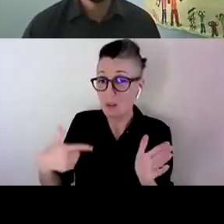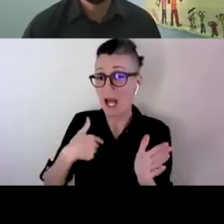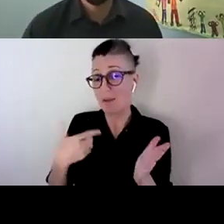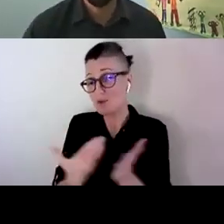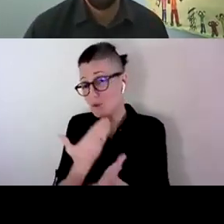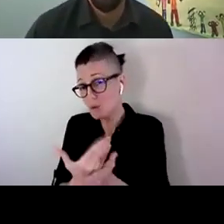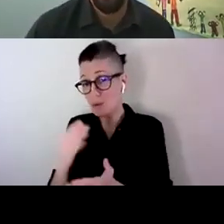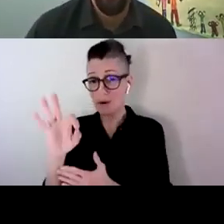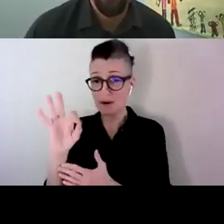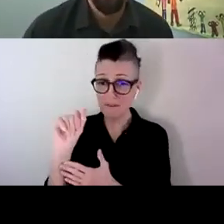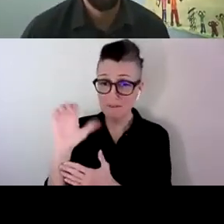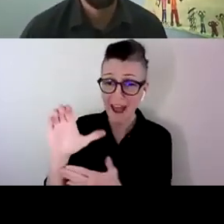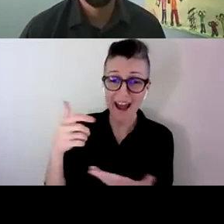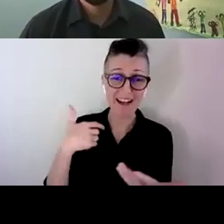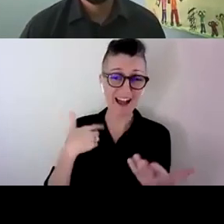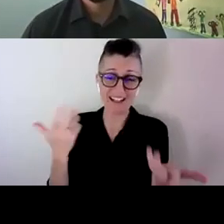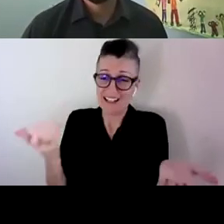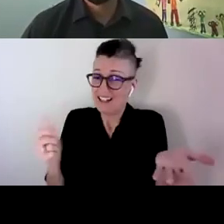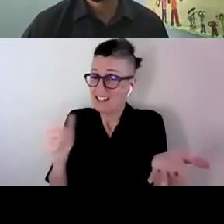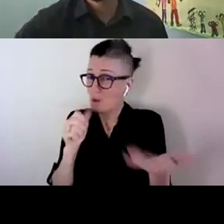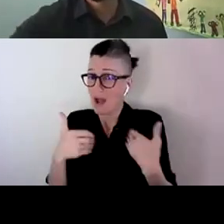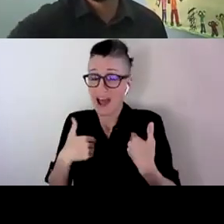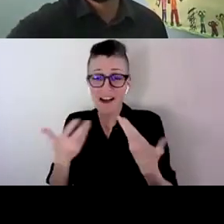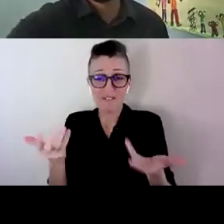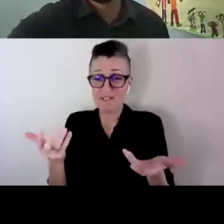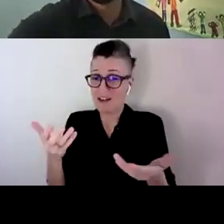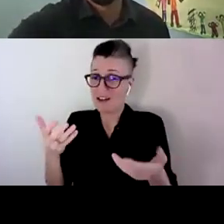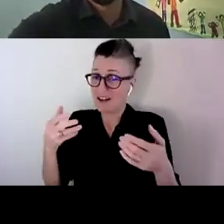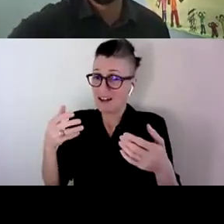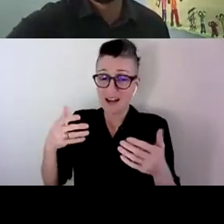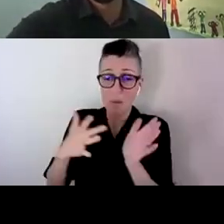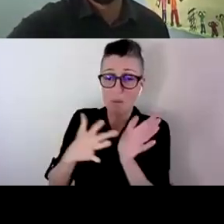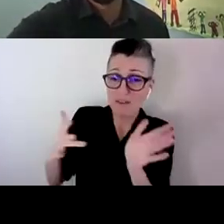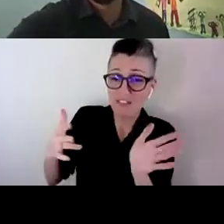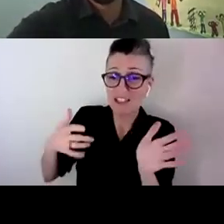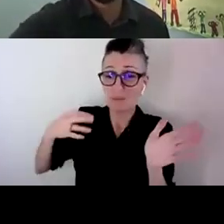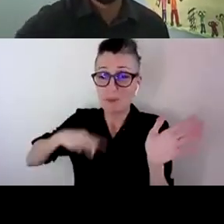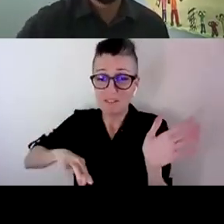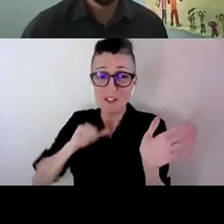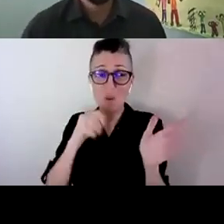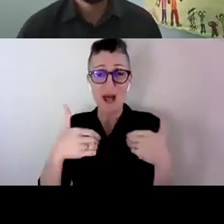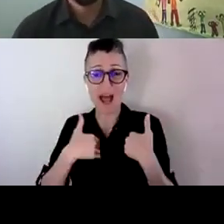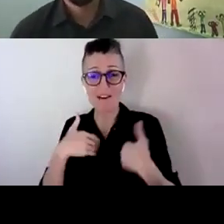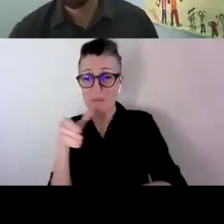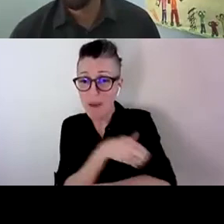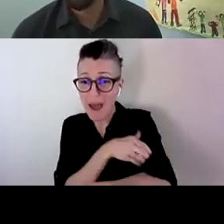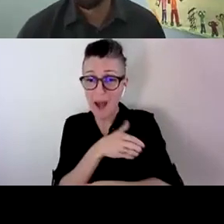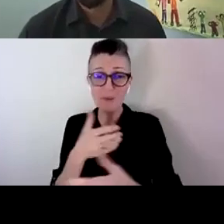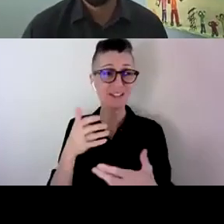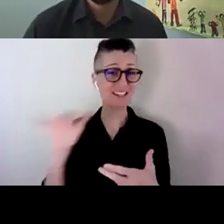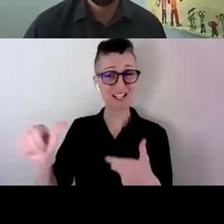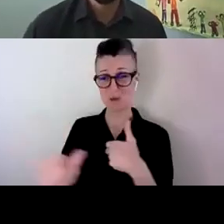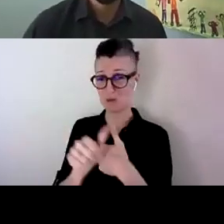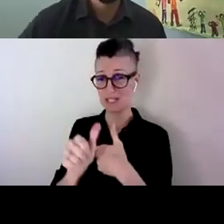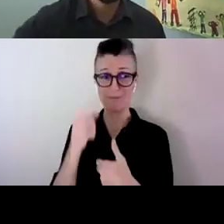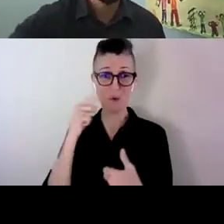not in positions of privilege or power. And so acting on what we know might be too hard and too risky. Many of us might feel like we don't have